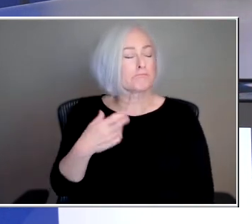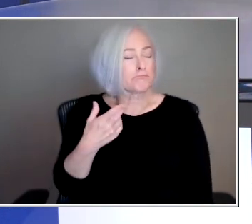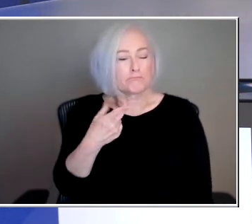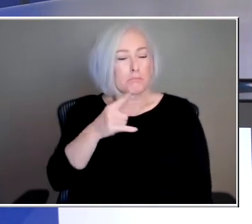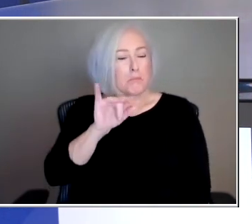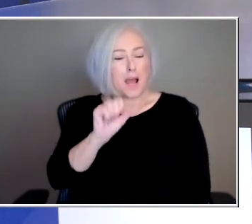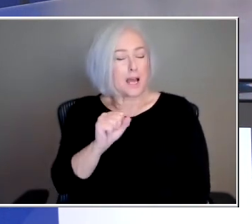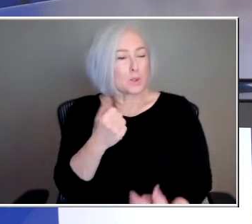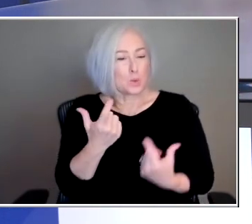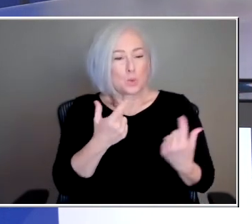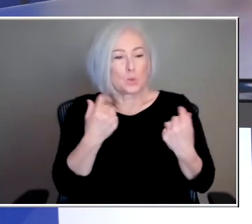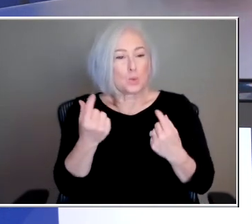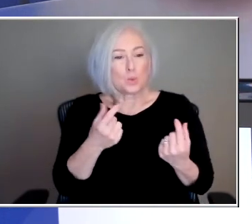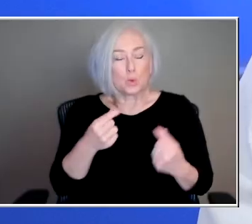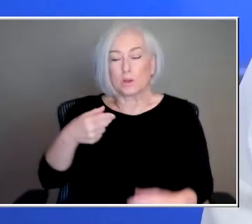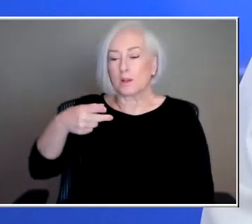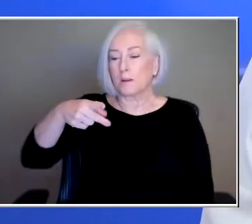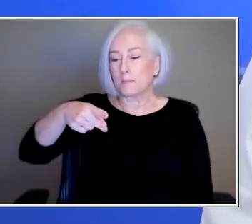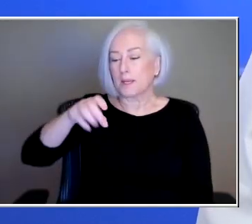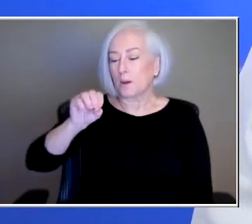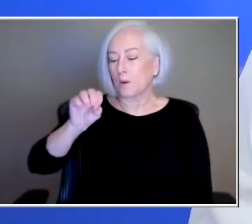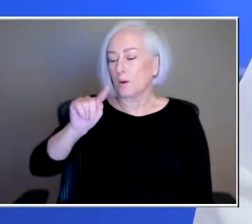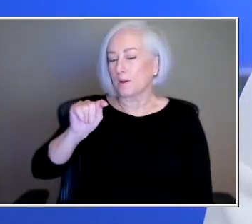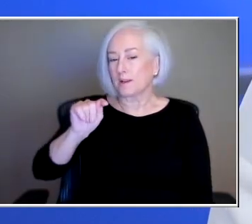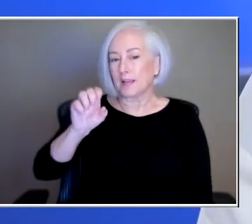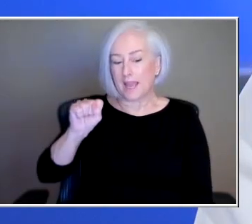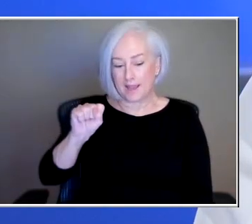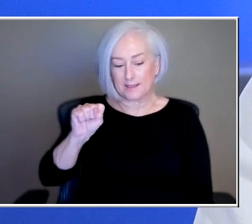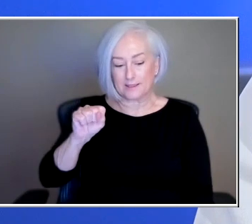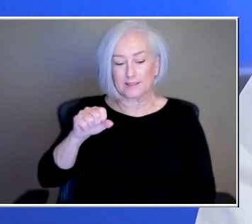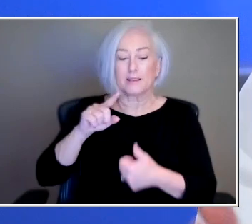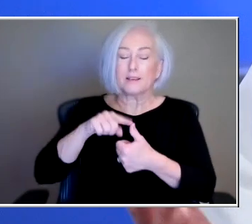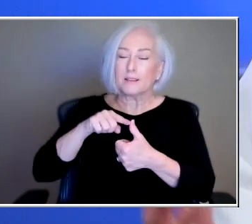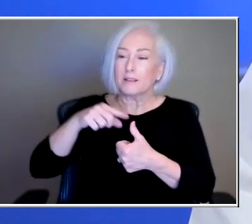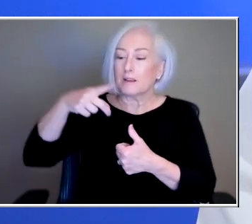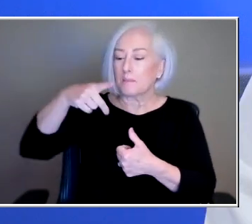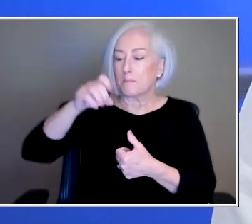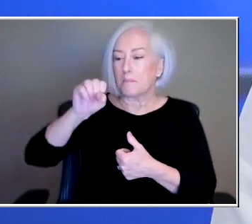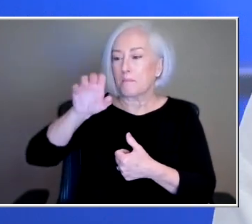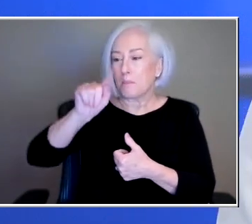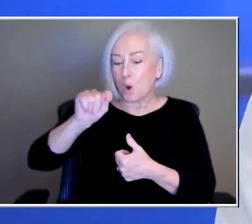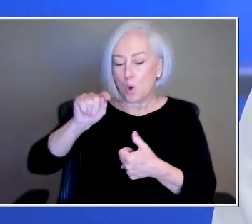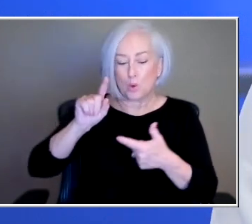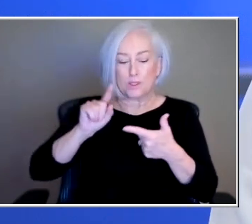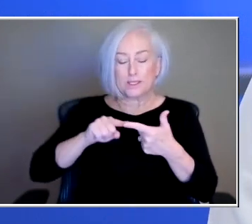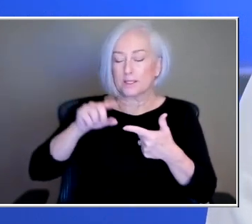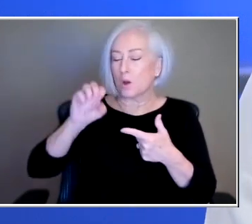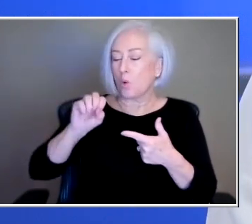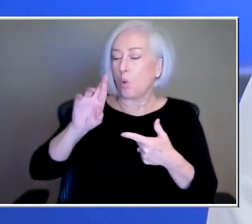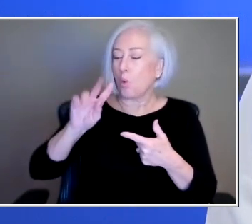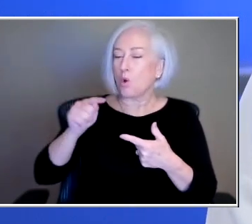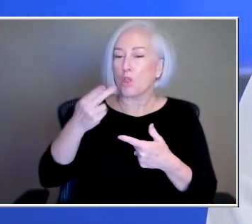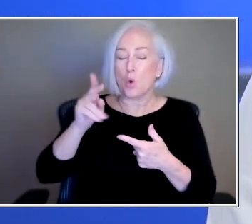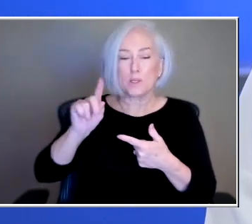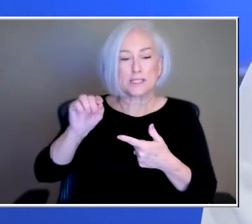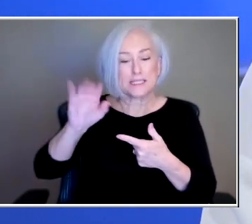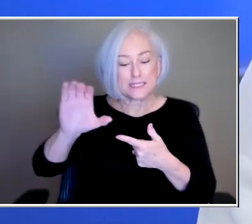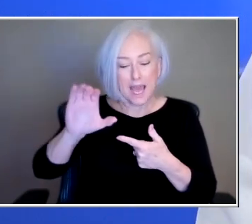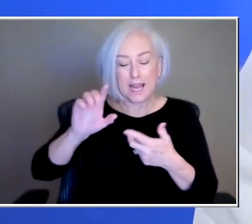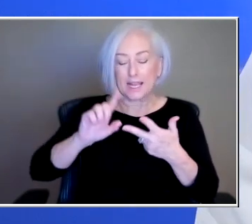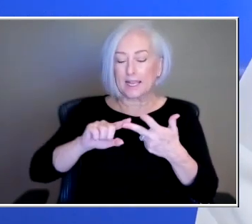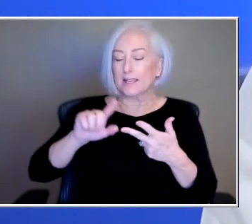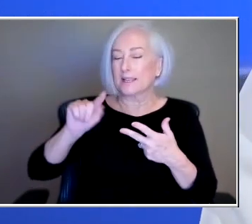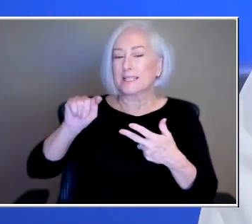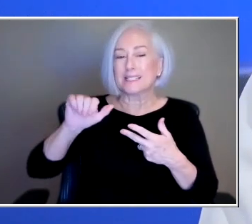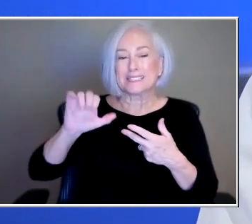So POTS, it stands for postural orthostatic tachycardia syndrome. So it's kind of a mouthful. That's why we just call it POTS in our day-to-day. And so I